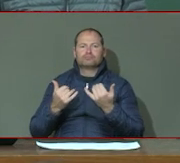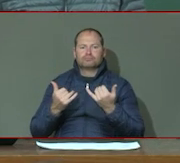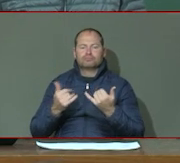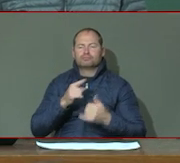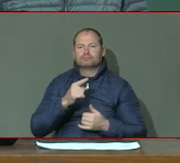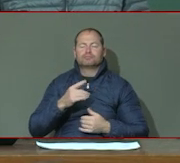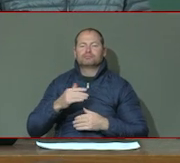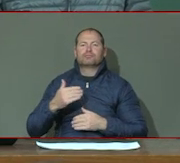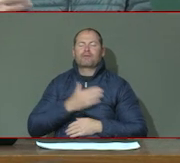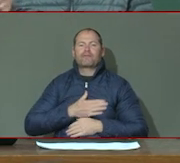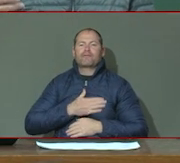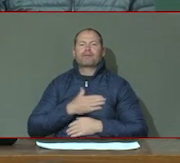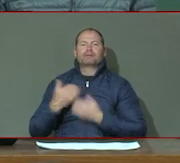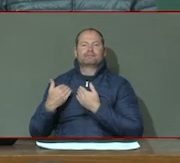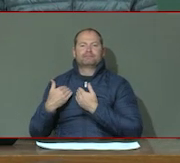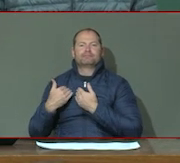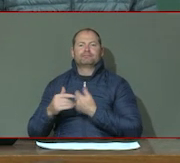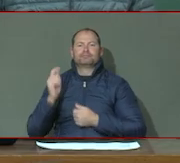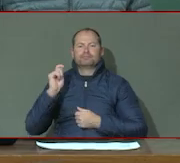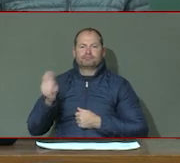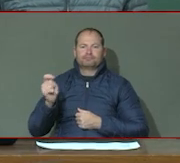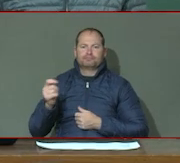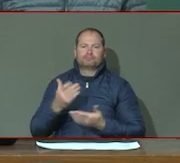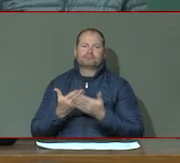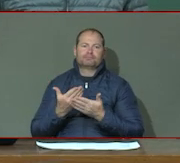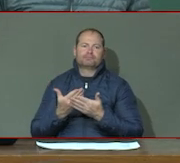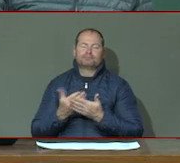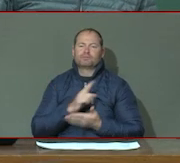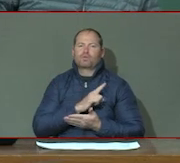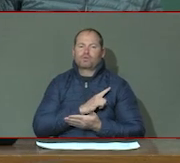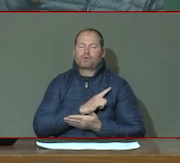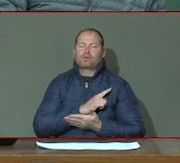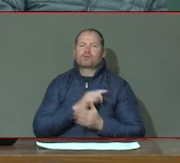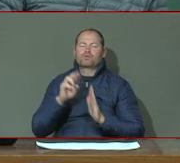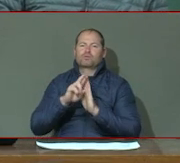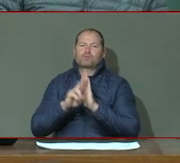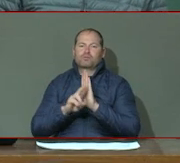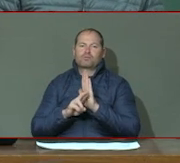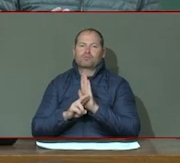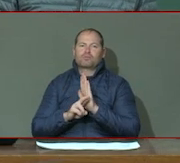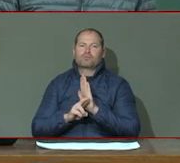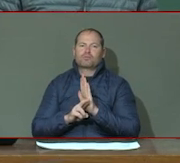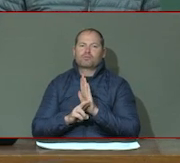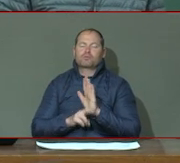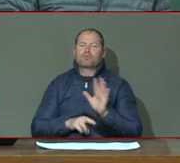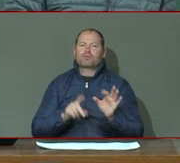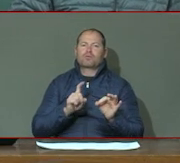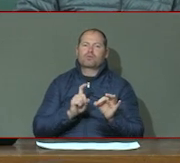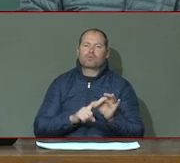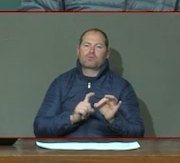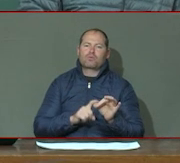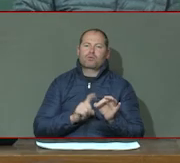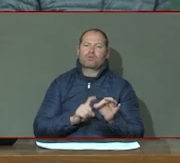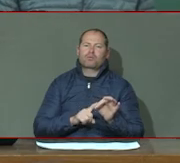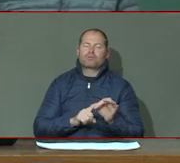to invest the money, right? Because the directors are doing a good job. If it was a qualified report or a,